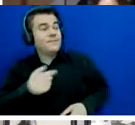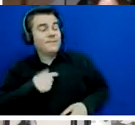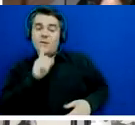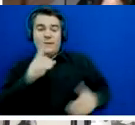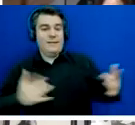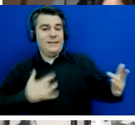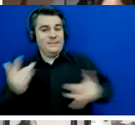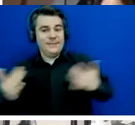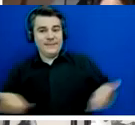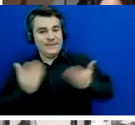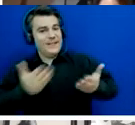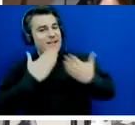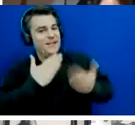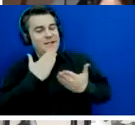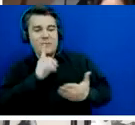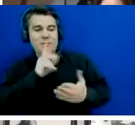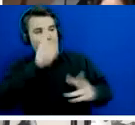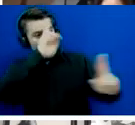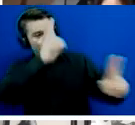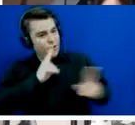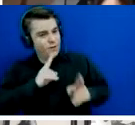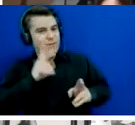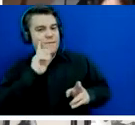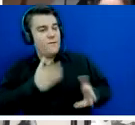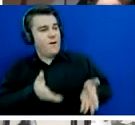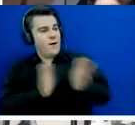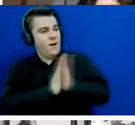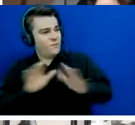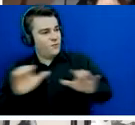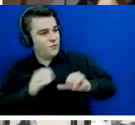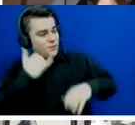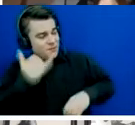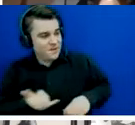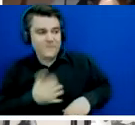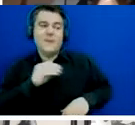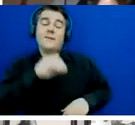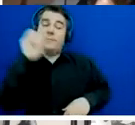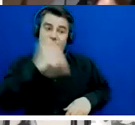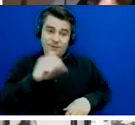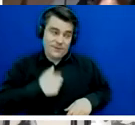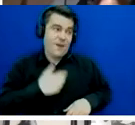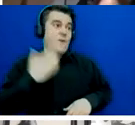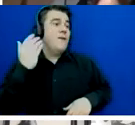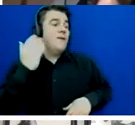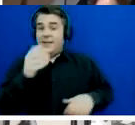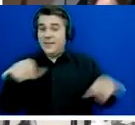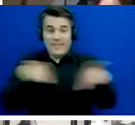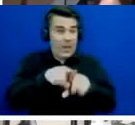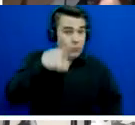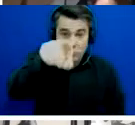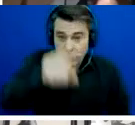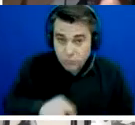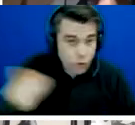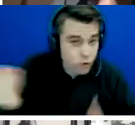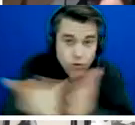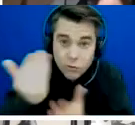be here, Alex. Thank you. It was a huge honor to be asked to do this call. And yes, I was there where everyone is. It's on this call. If you're brand new,